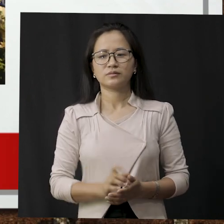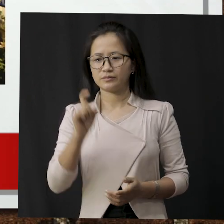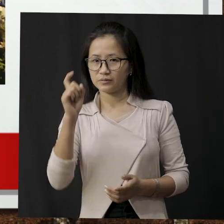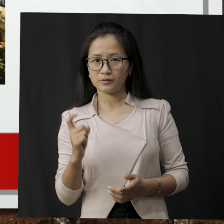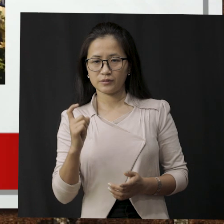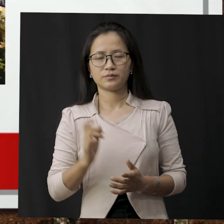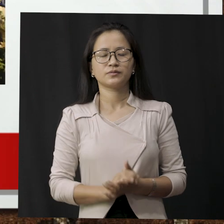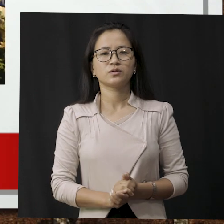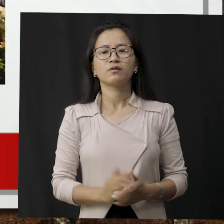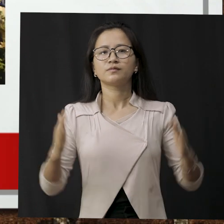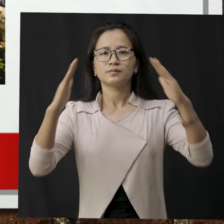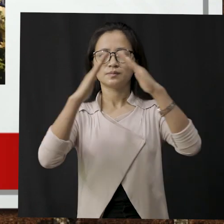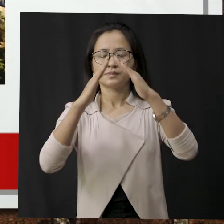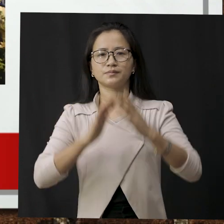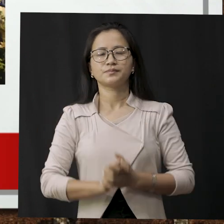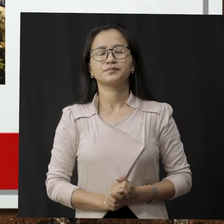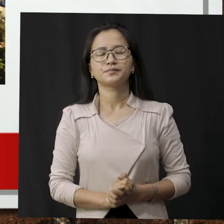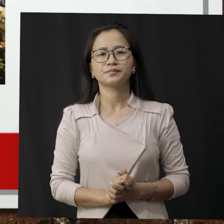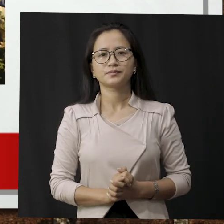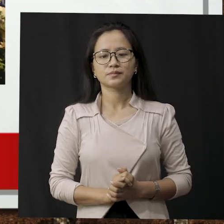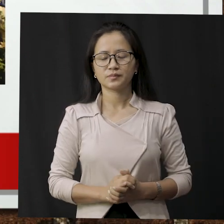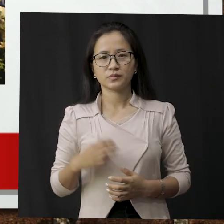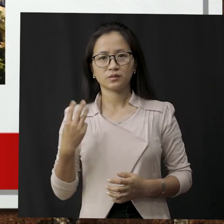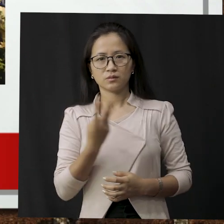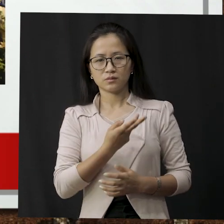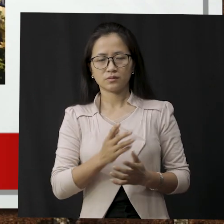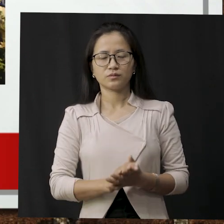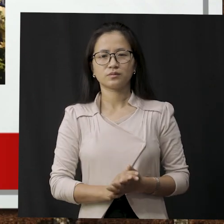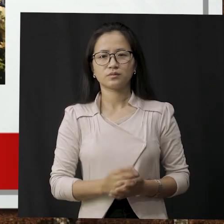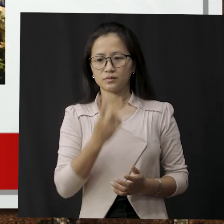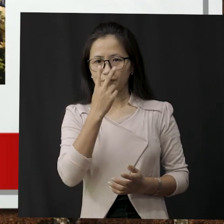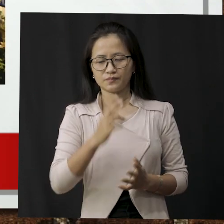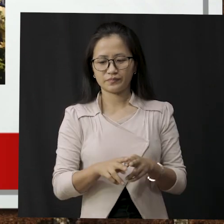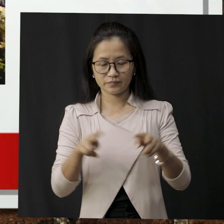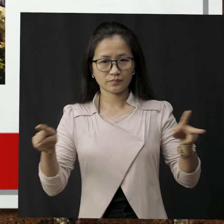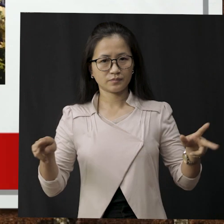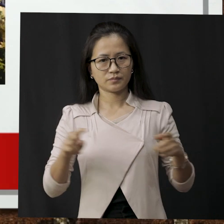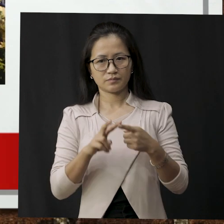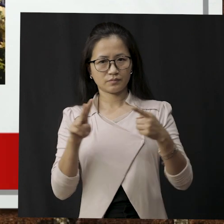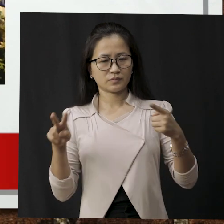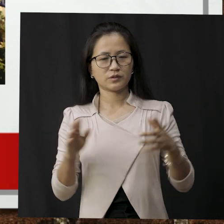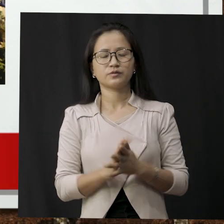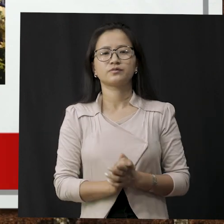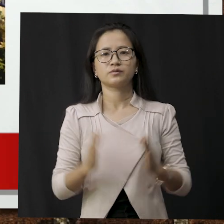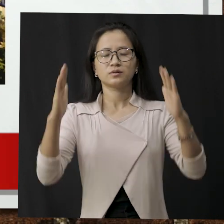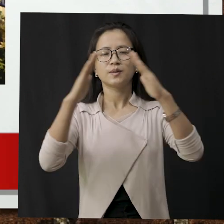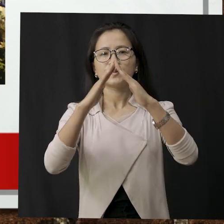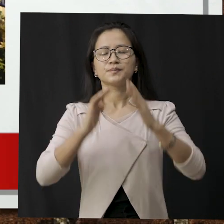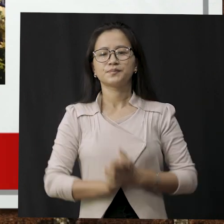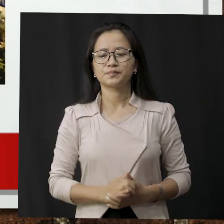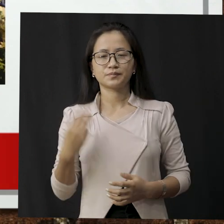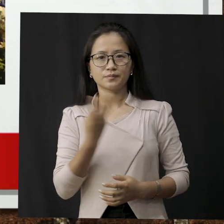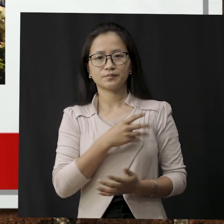necessity of homes, shelter. Also, we will see different types of home, and also we